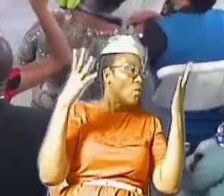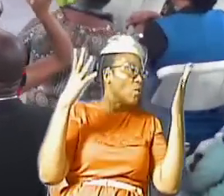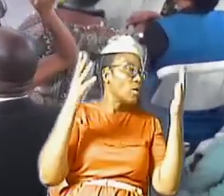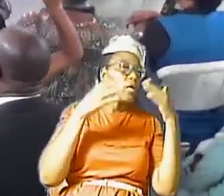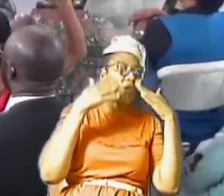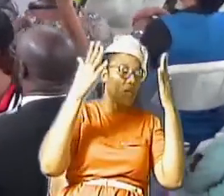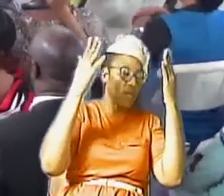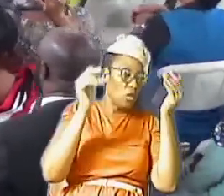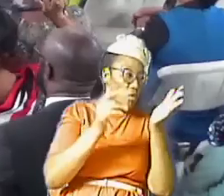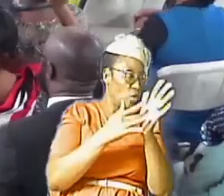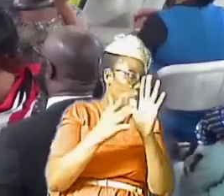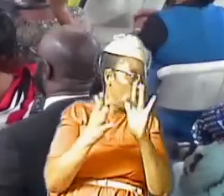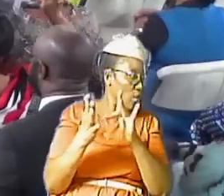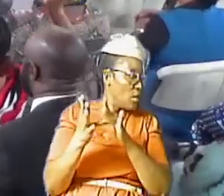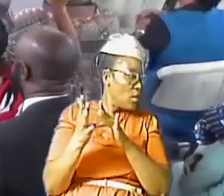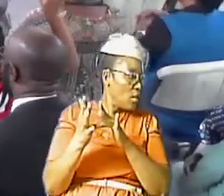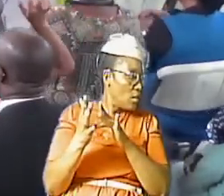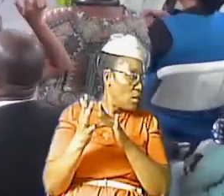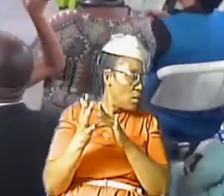Hallelujah. Hallelujah.